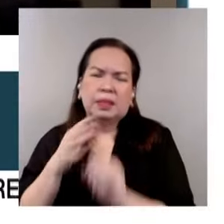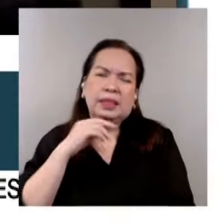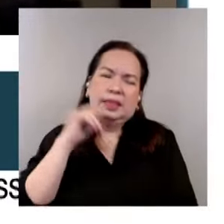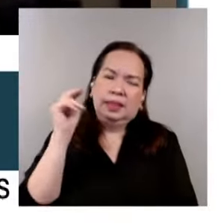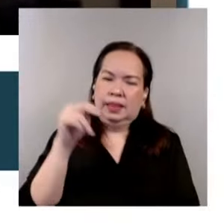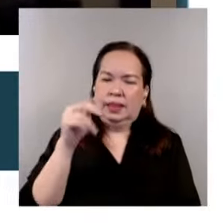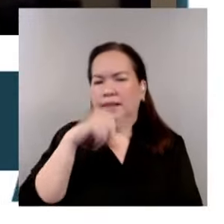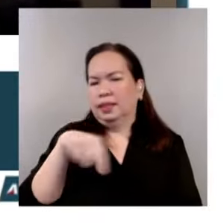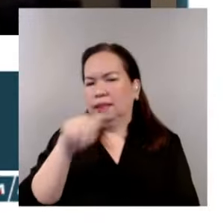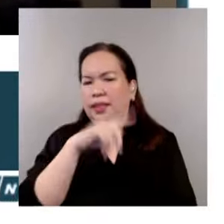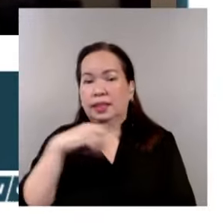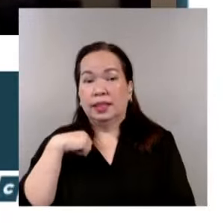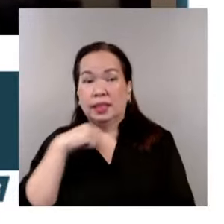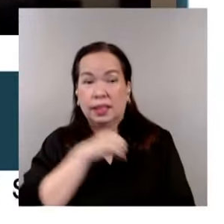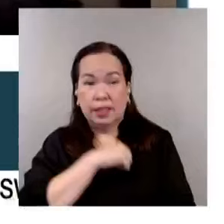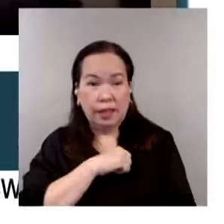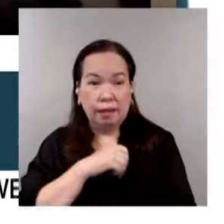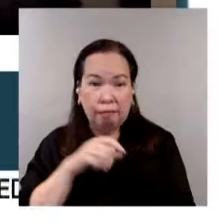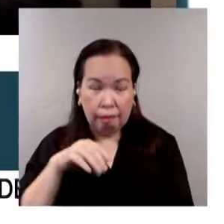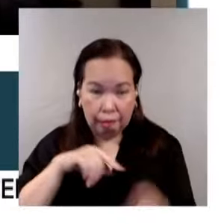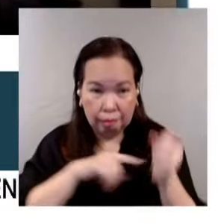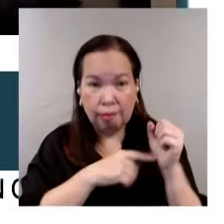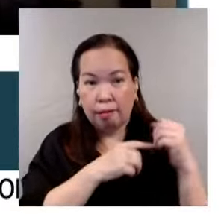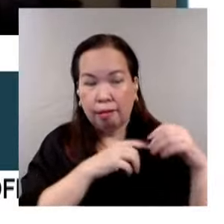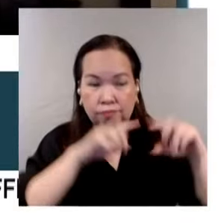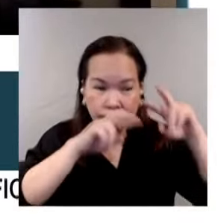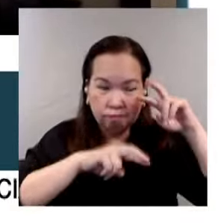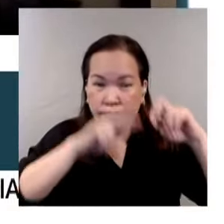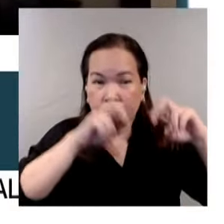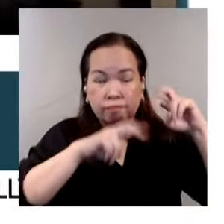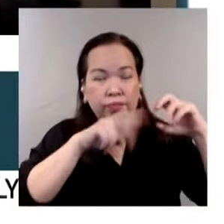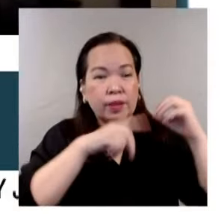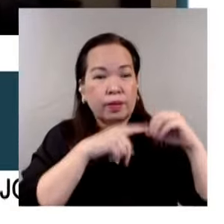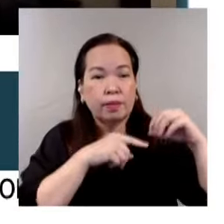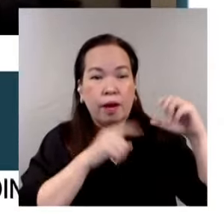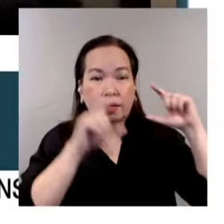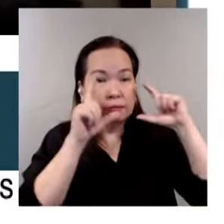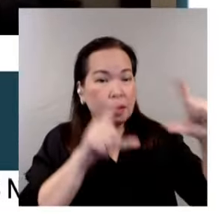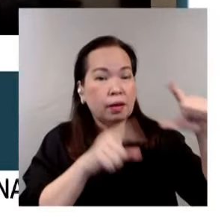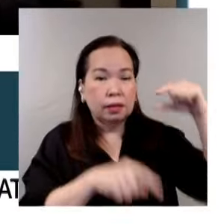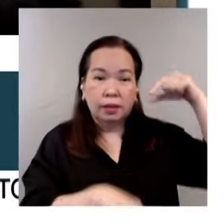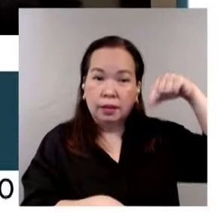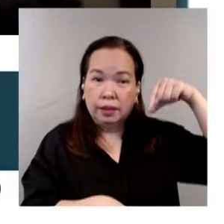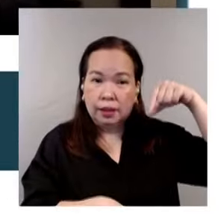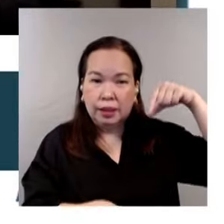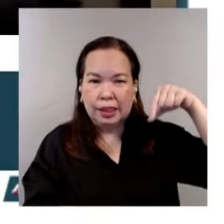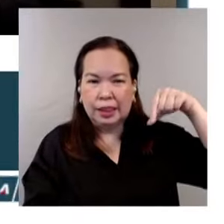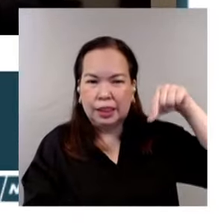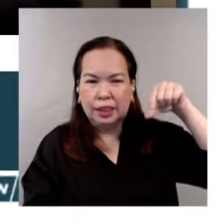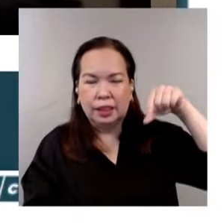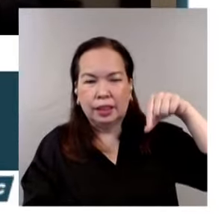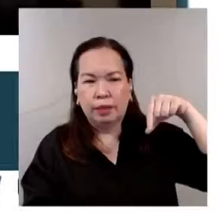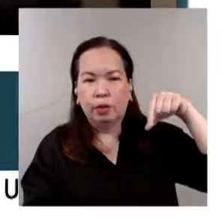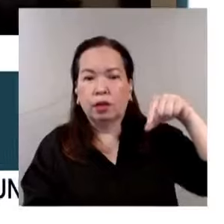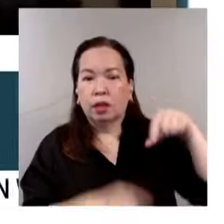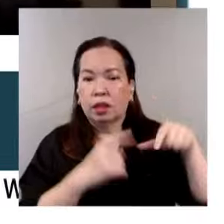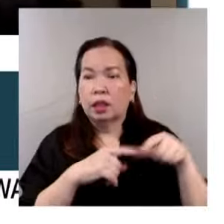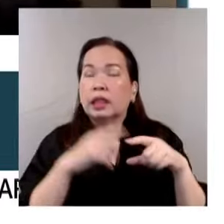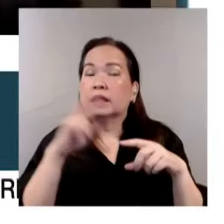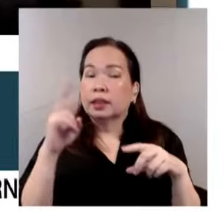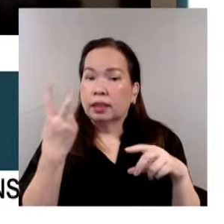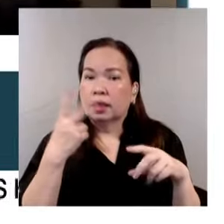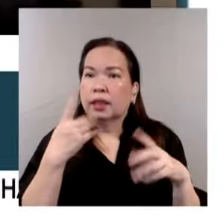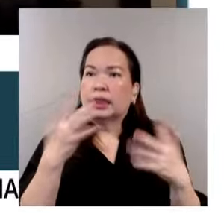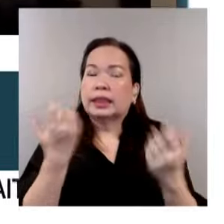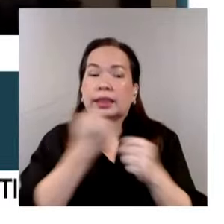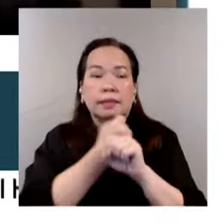for to continue the investigation. Okay. So likewise, another factor is the security and